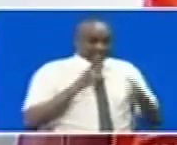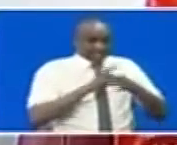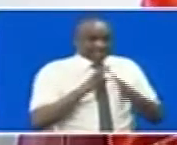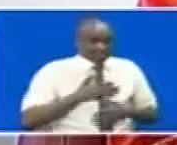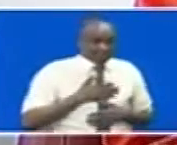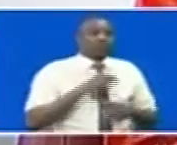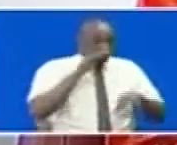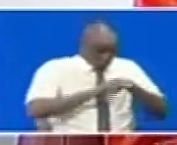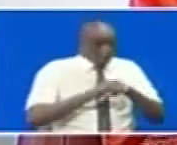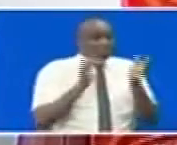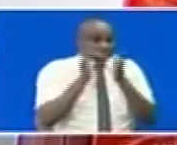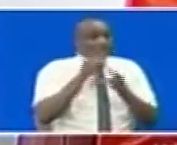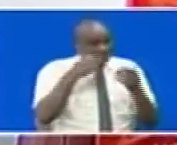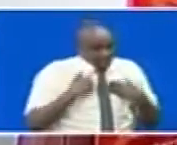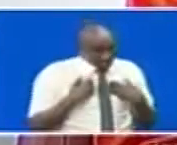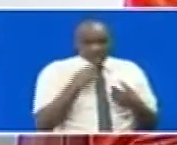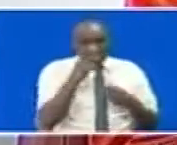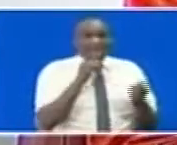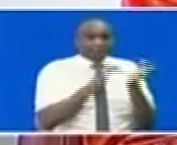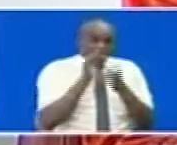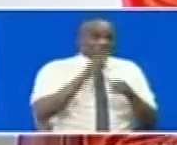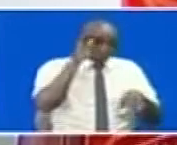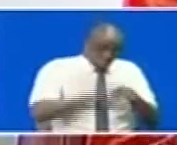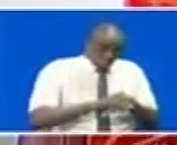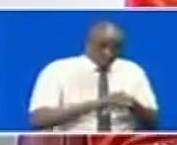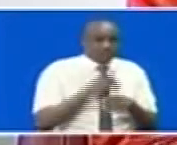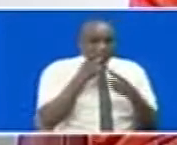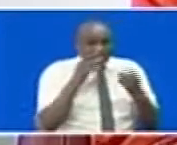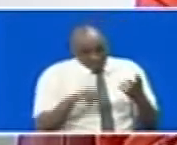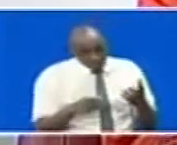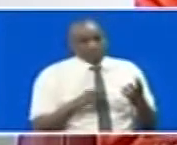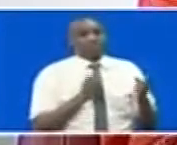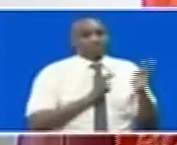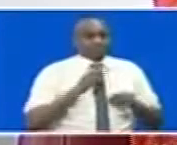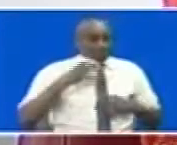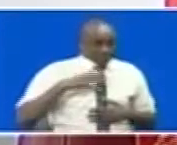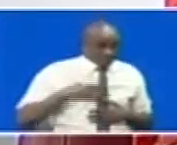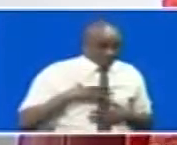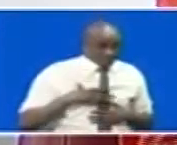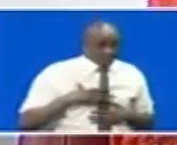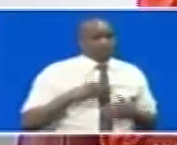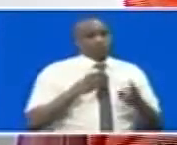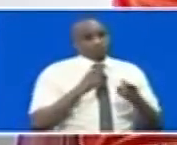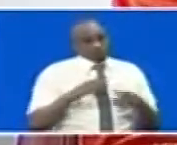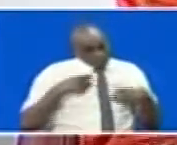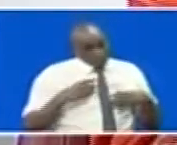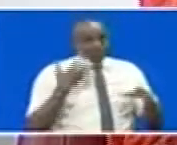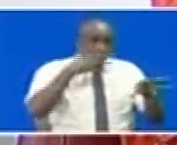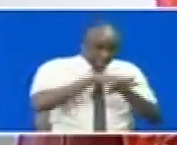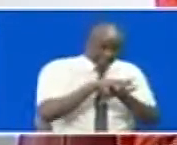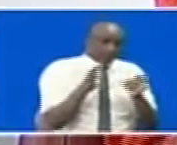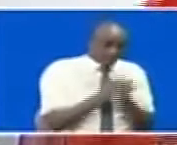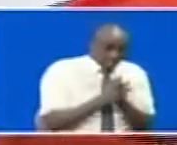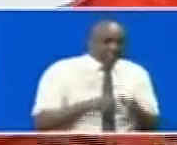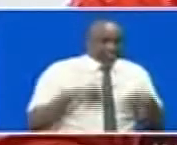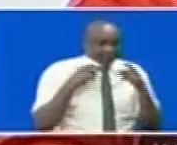and I think it is a good thing. To quote the Bible, it's a good thing to talk about morality when you're dealing with issues of cohesion and issues of integration and issues of